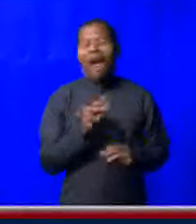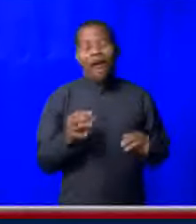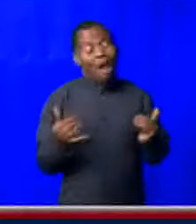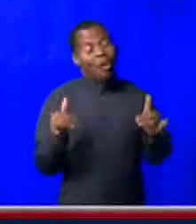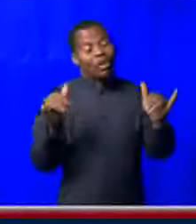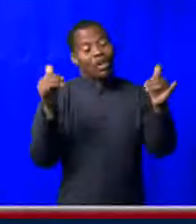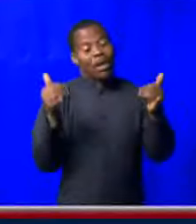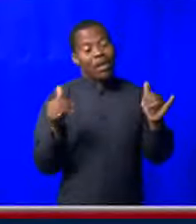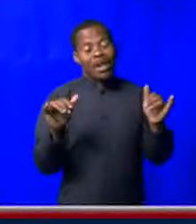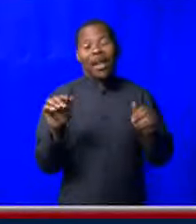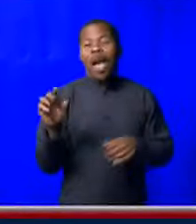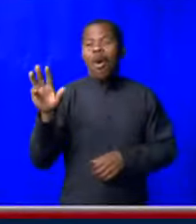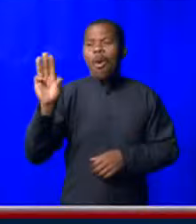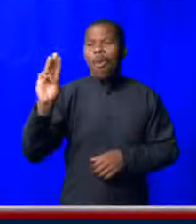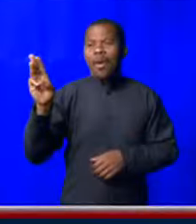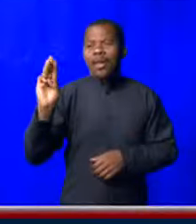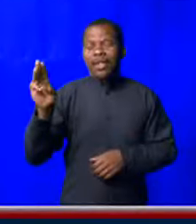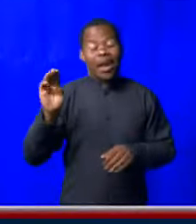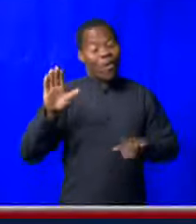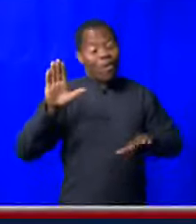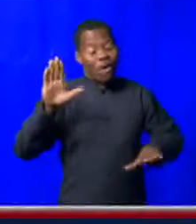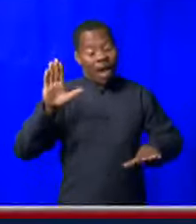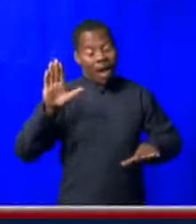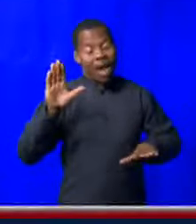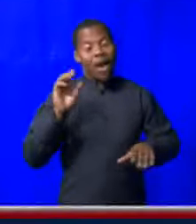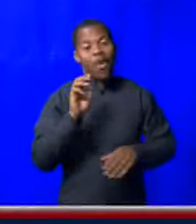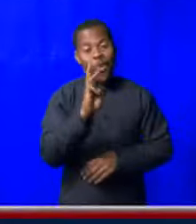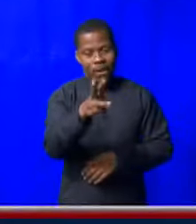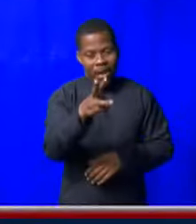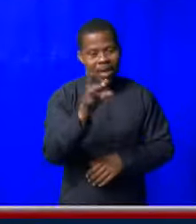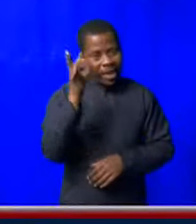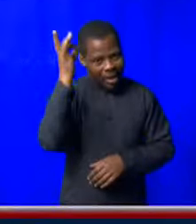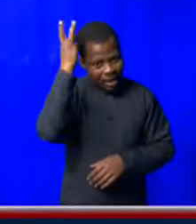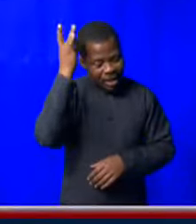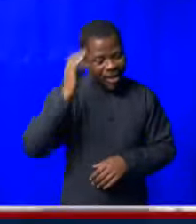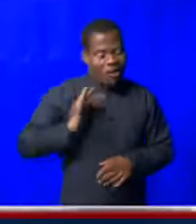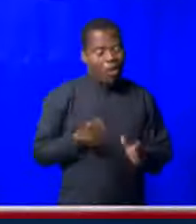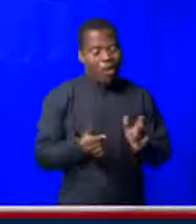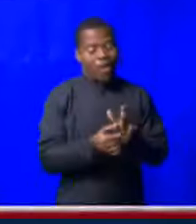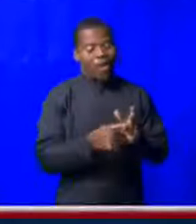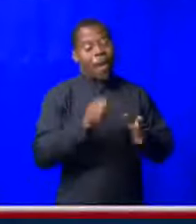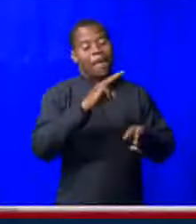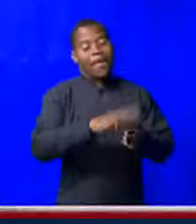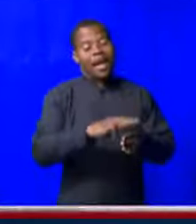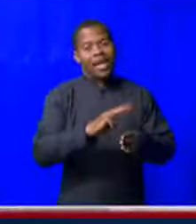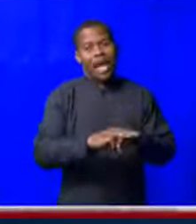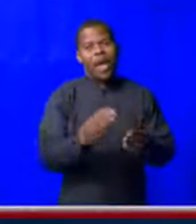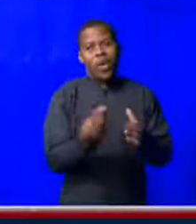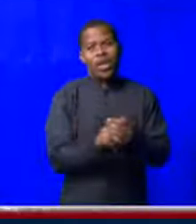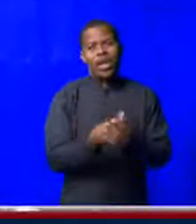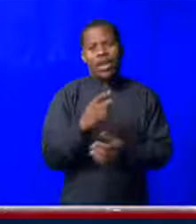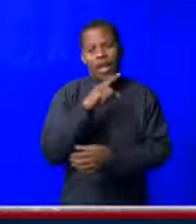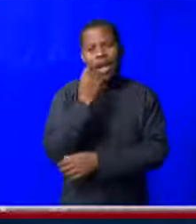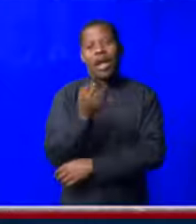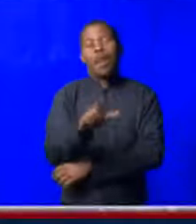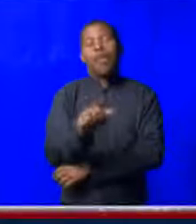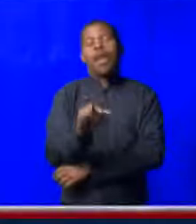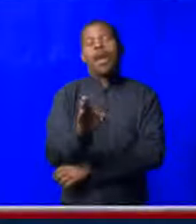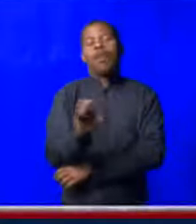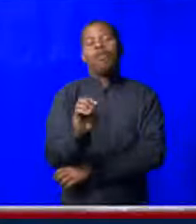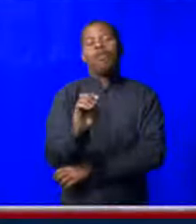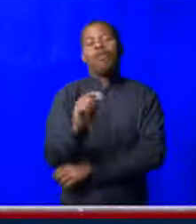mcimbi wekubekwa kwamengameli sisingethwe inkosikadi make Lafogiane. Majesties,